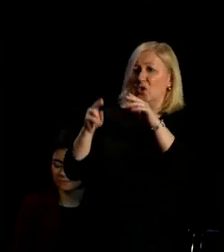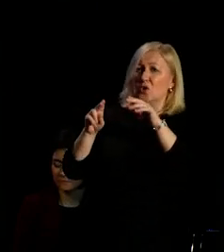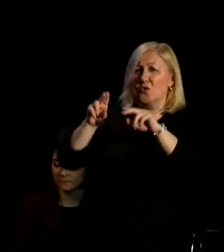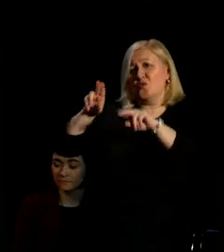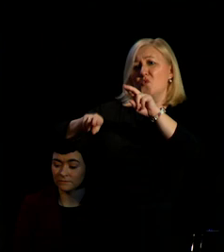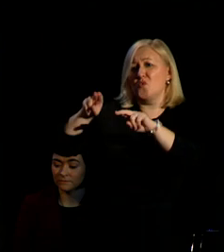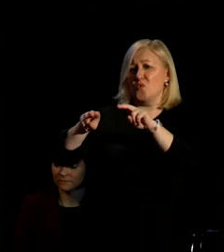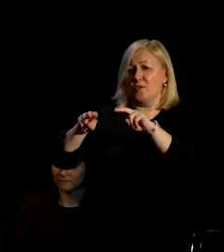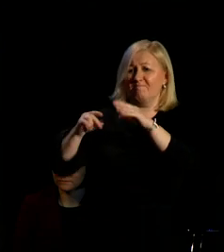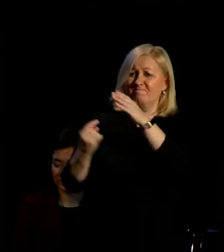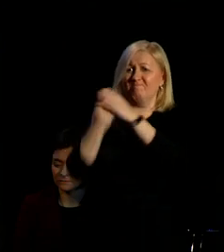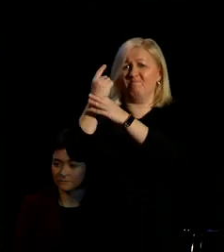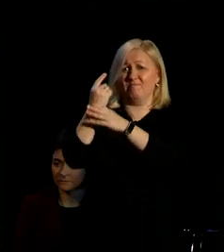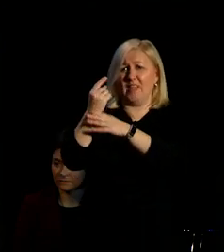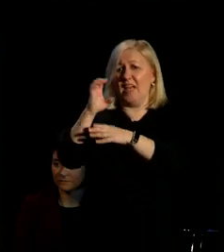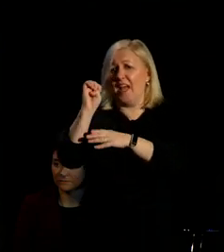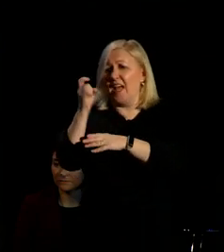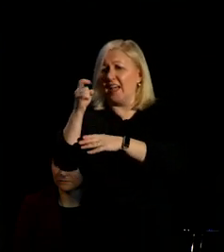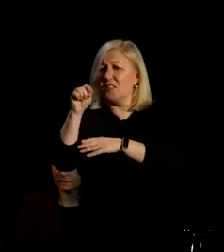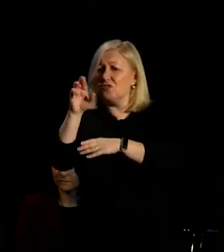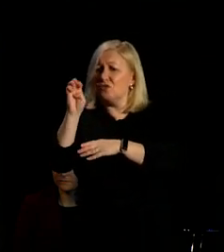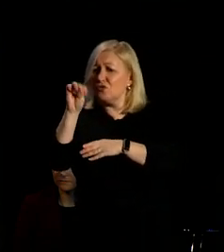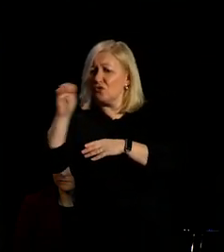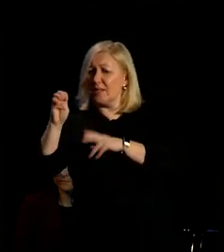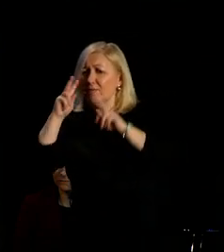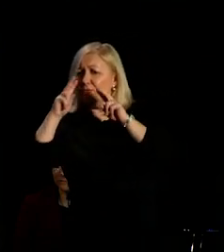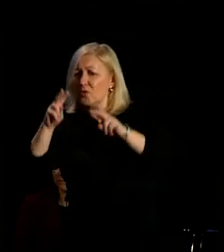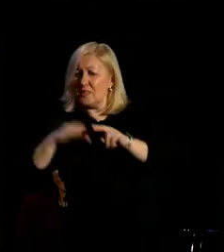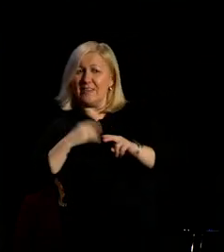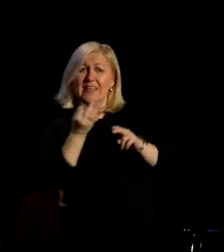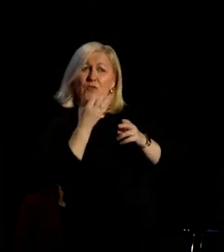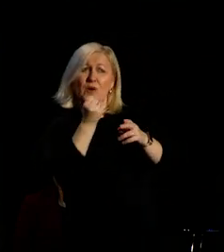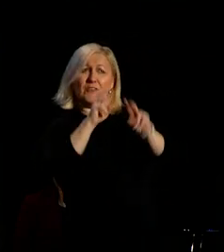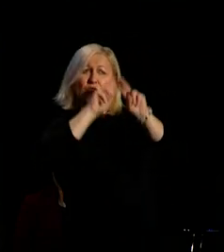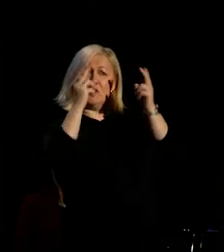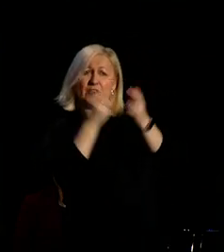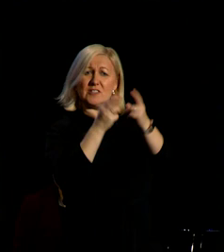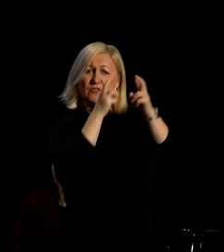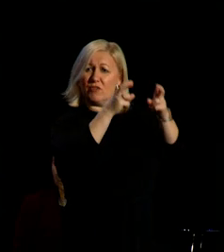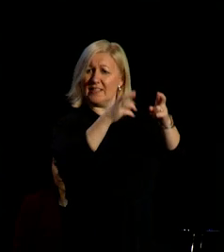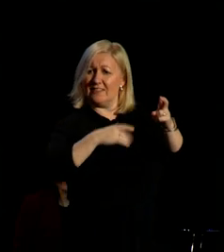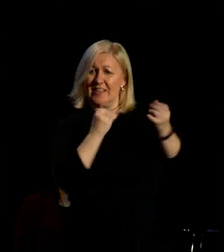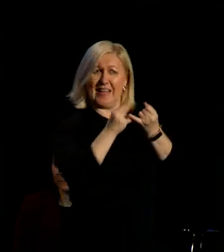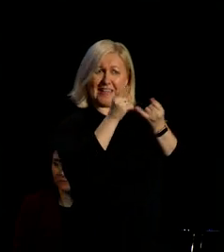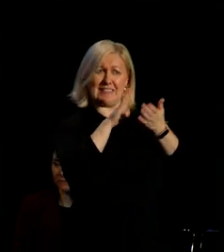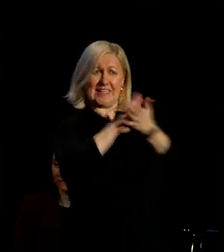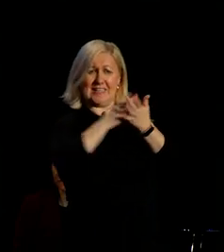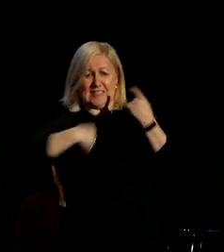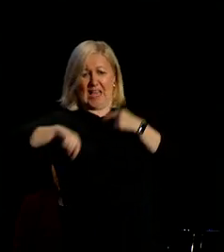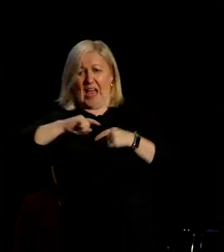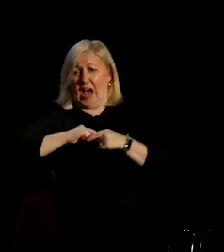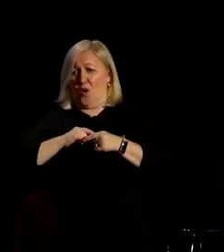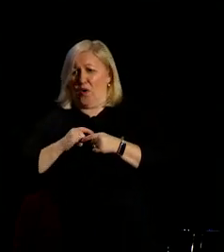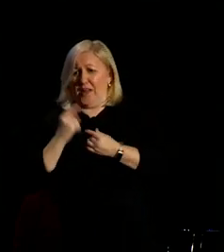hard-won universal rights as somehow a threat to their own individual rights. We are witnessing the growing rise